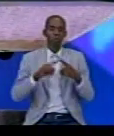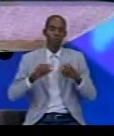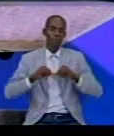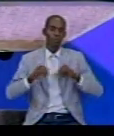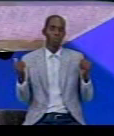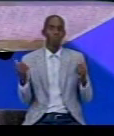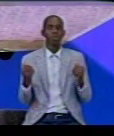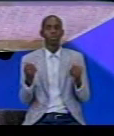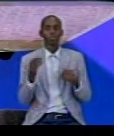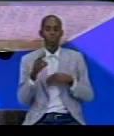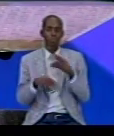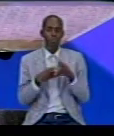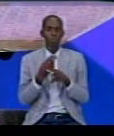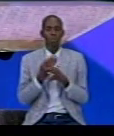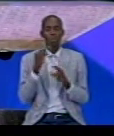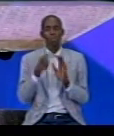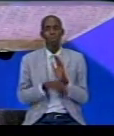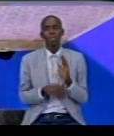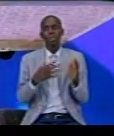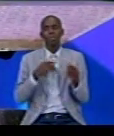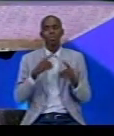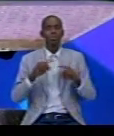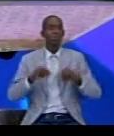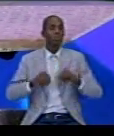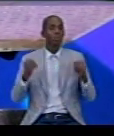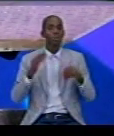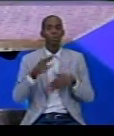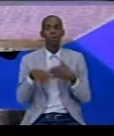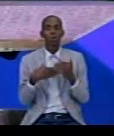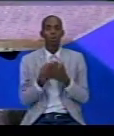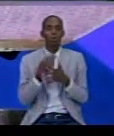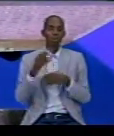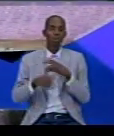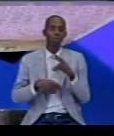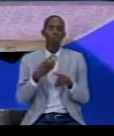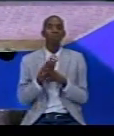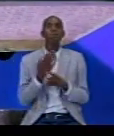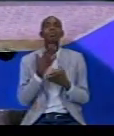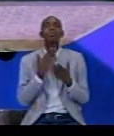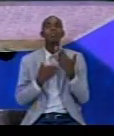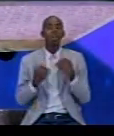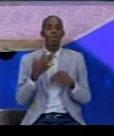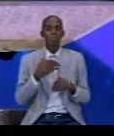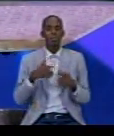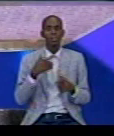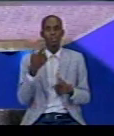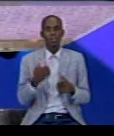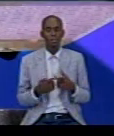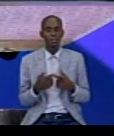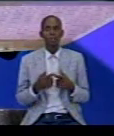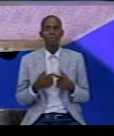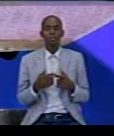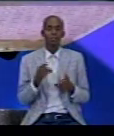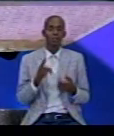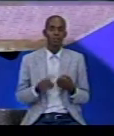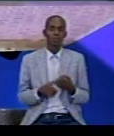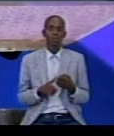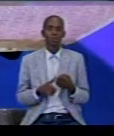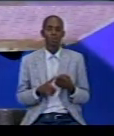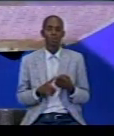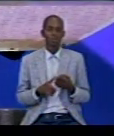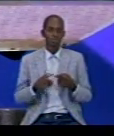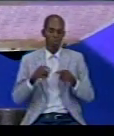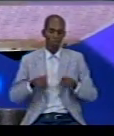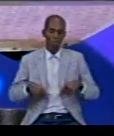ungodliness and to deny all worldly lusts, and then to live a